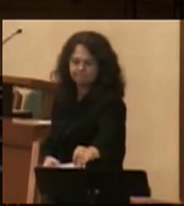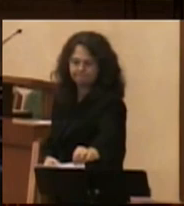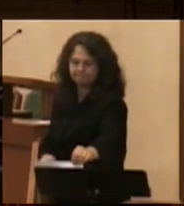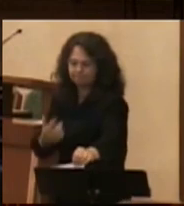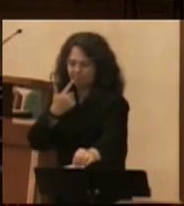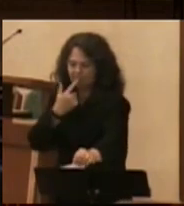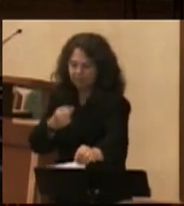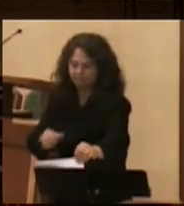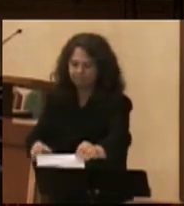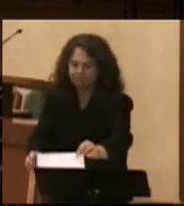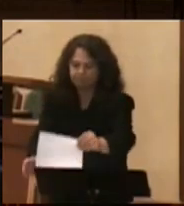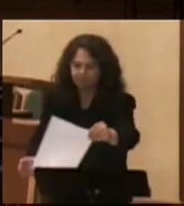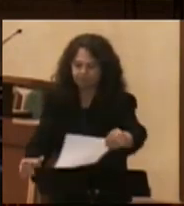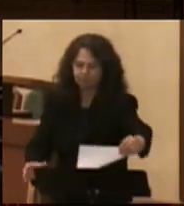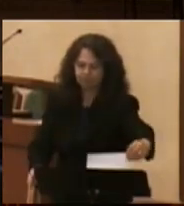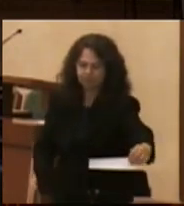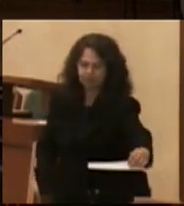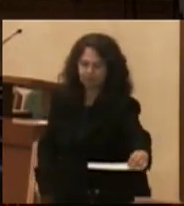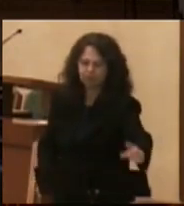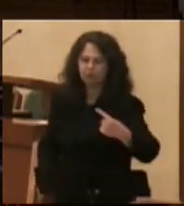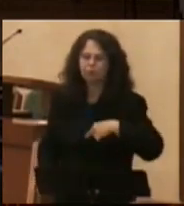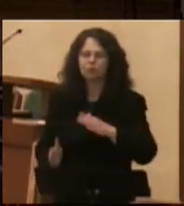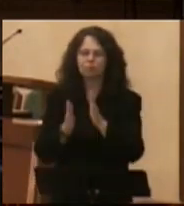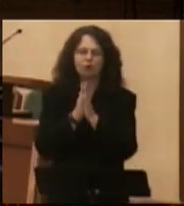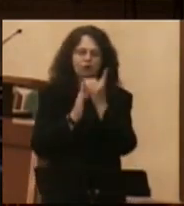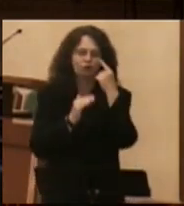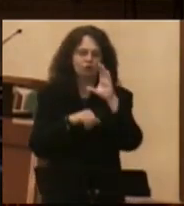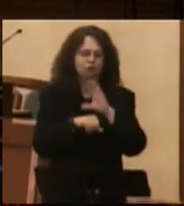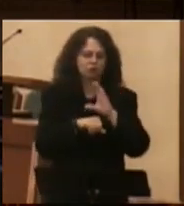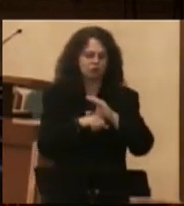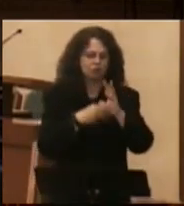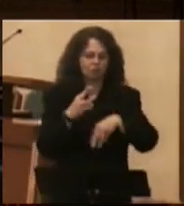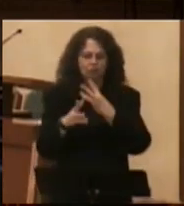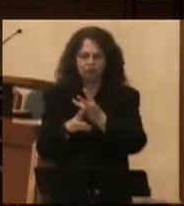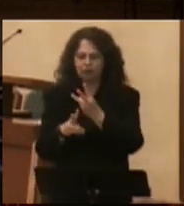Let us pray for the church, the world, and all in need.